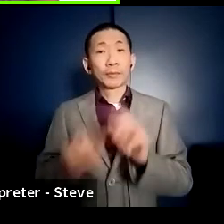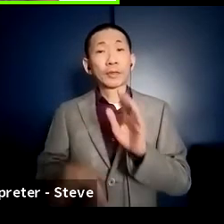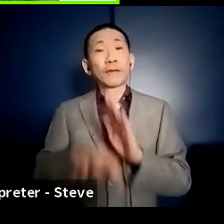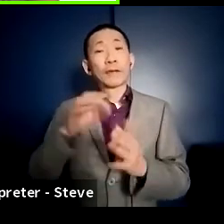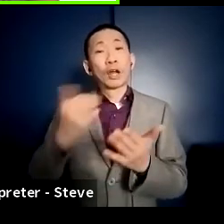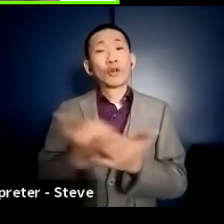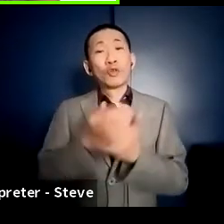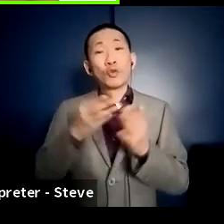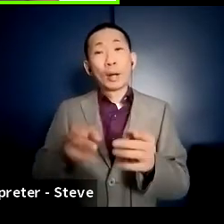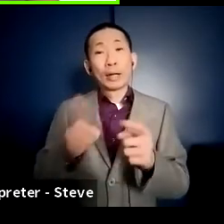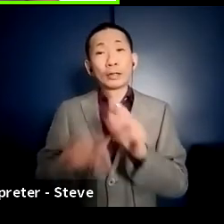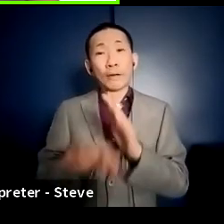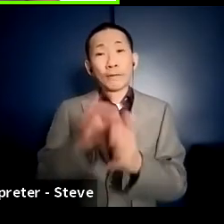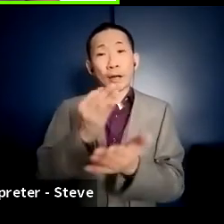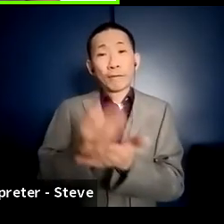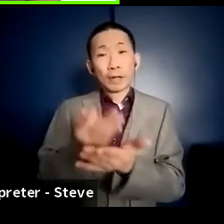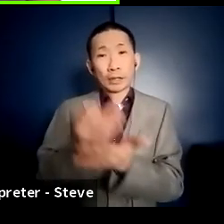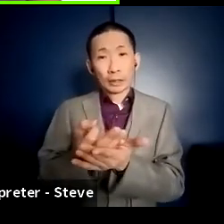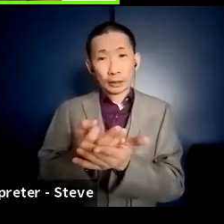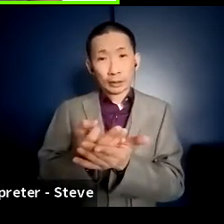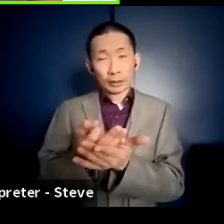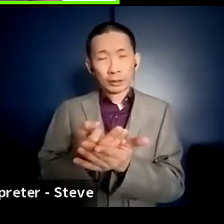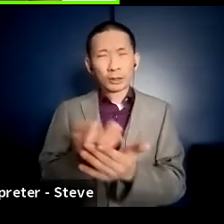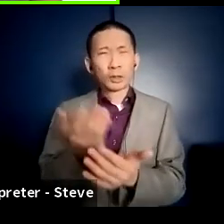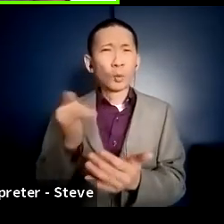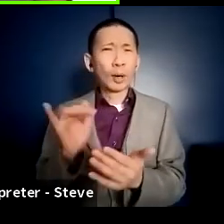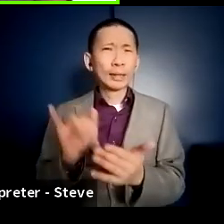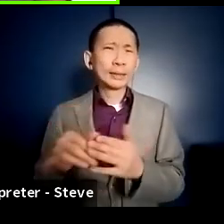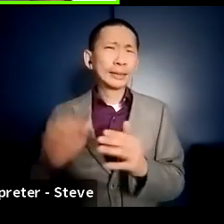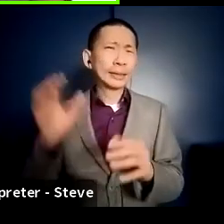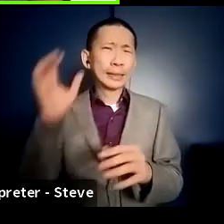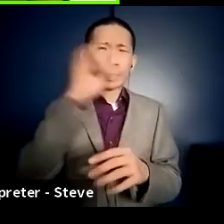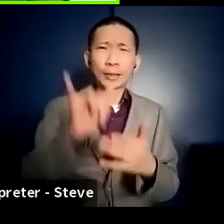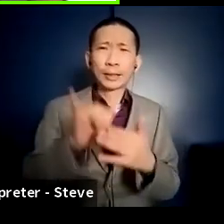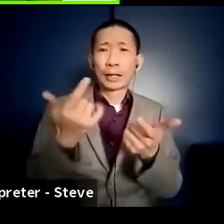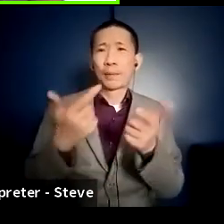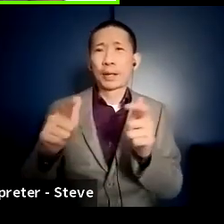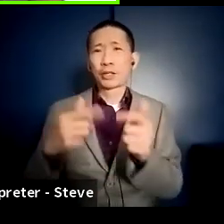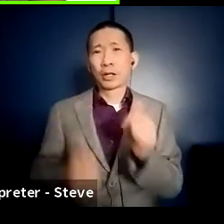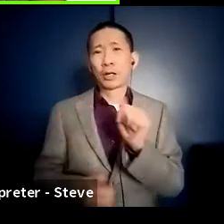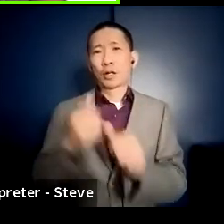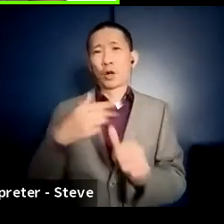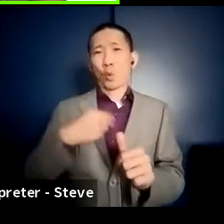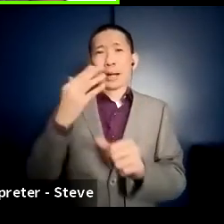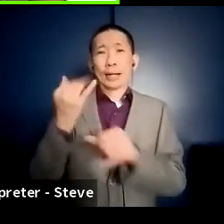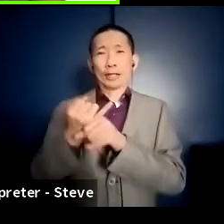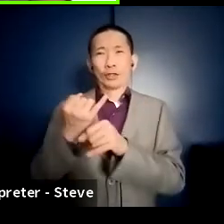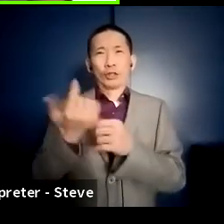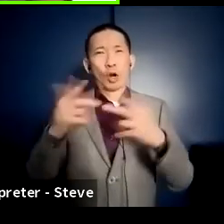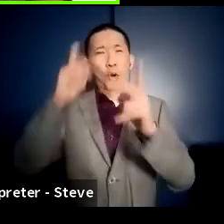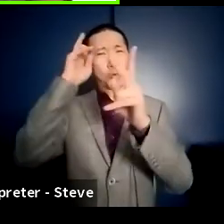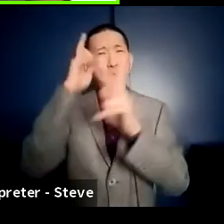funding? Why is there this assumption that a major predominantly white institution has things figured